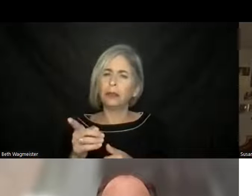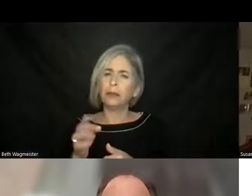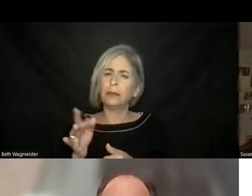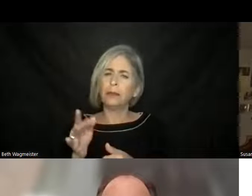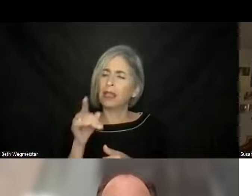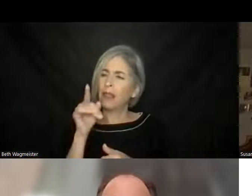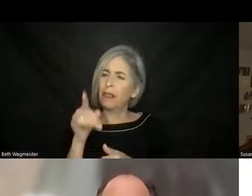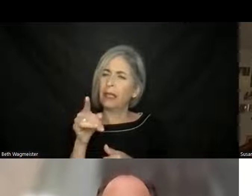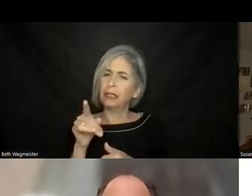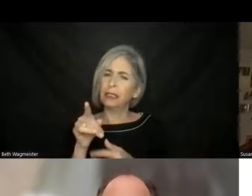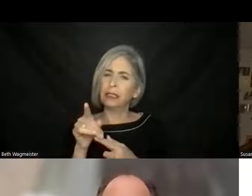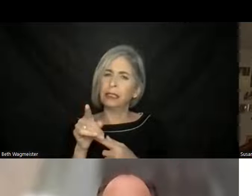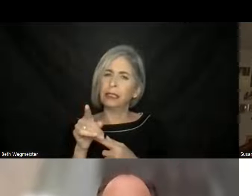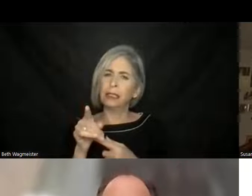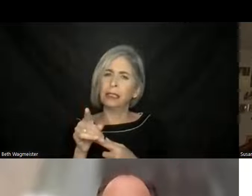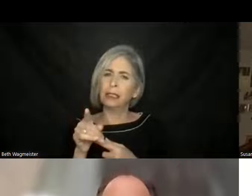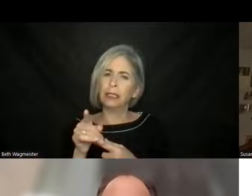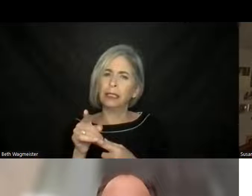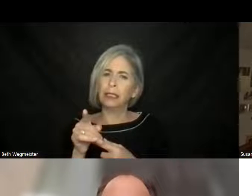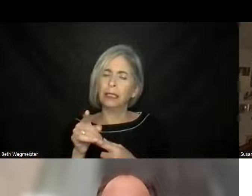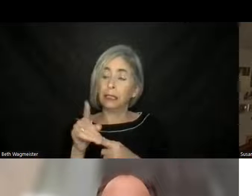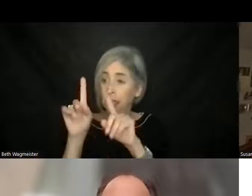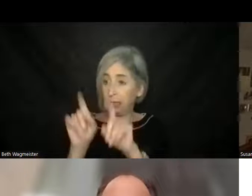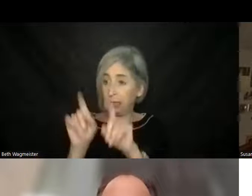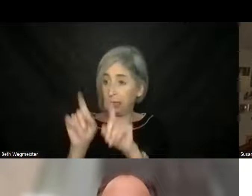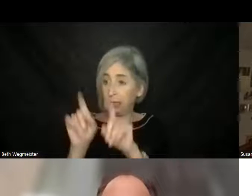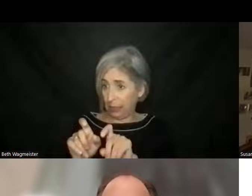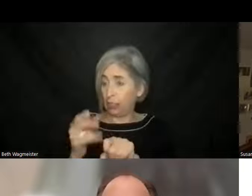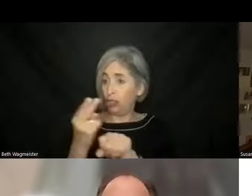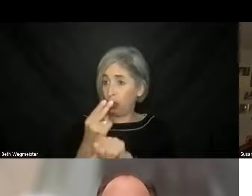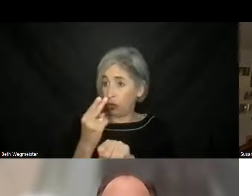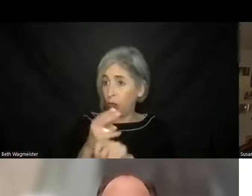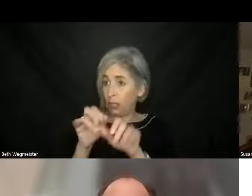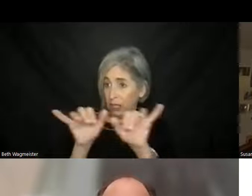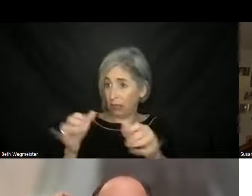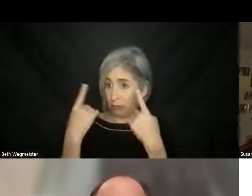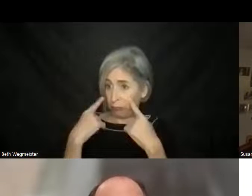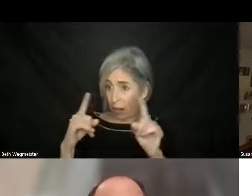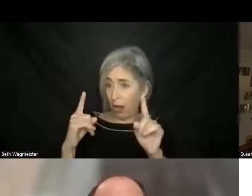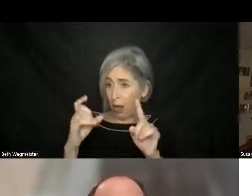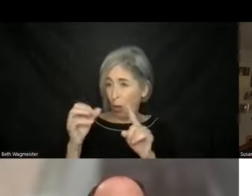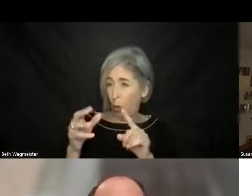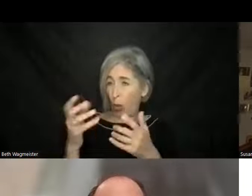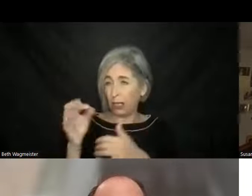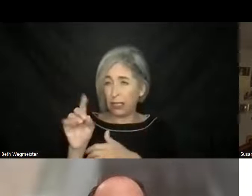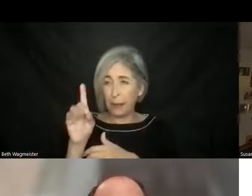does this exist in real life? I mean, is it tested and is it used already, or is it more like a?